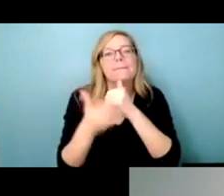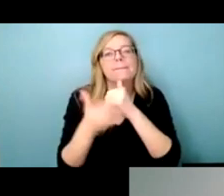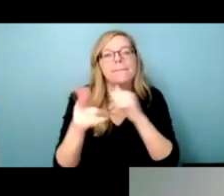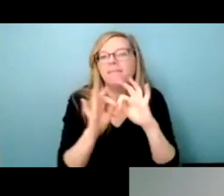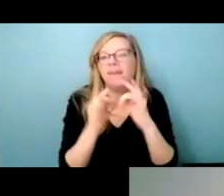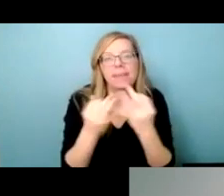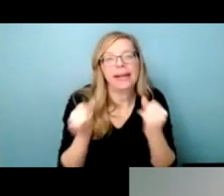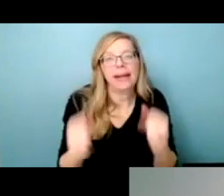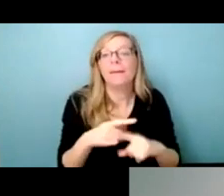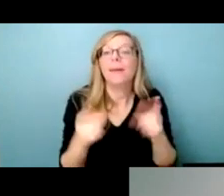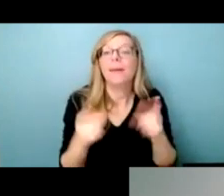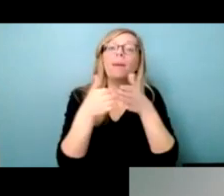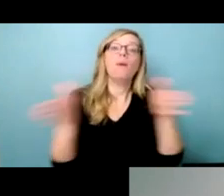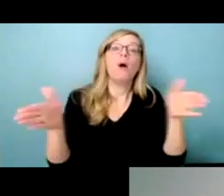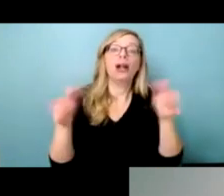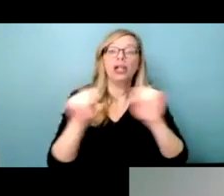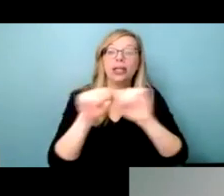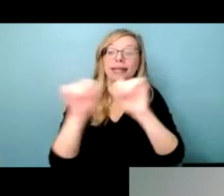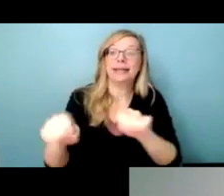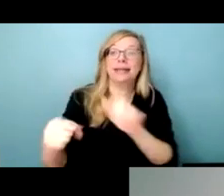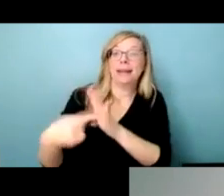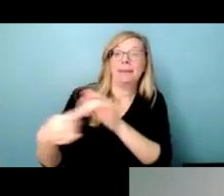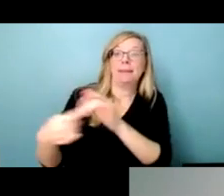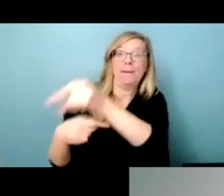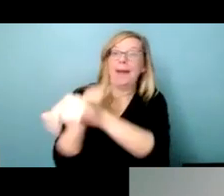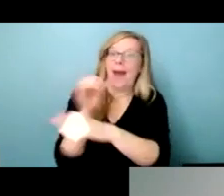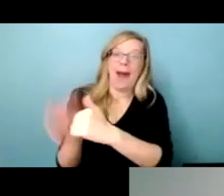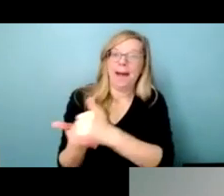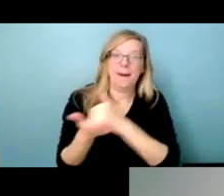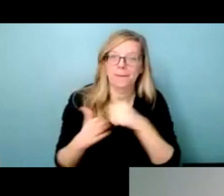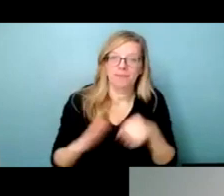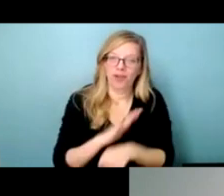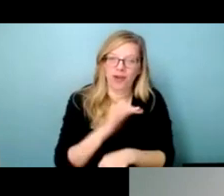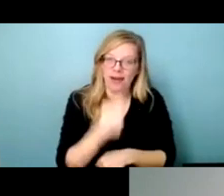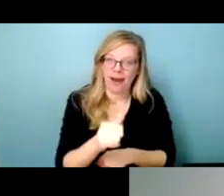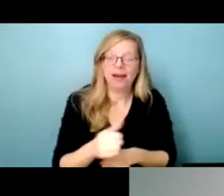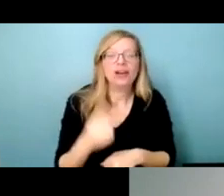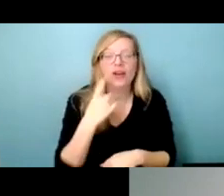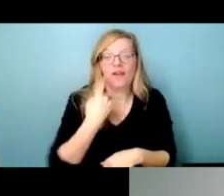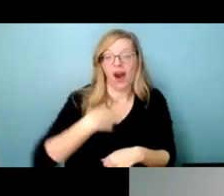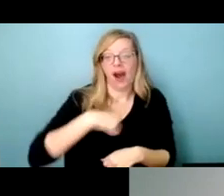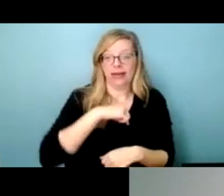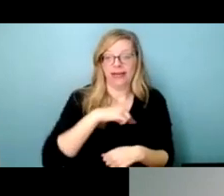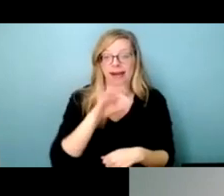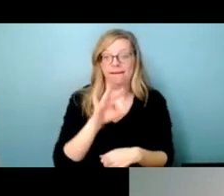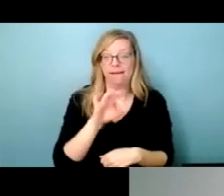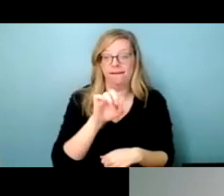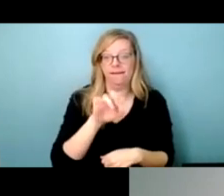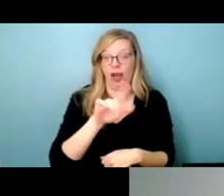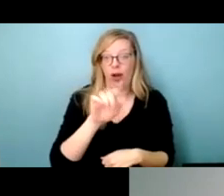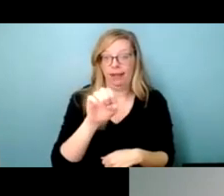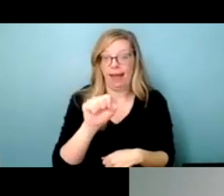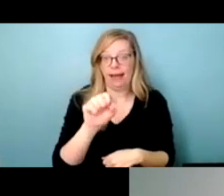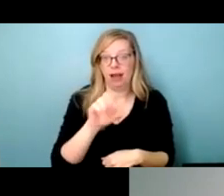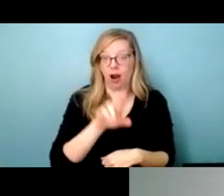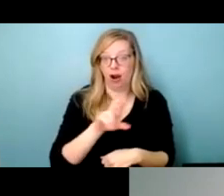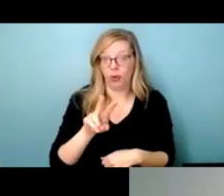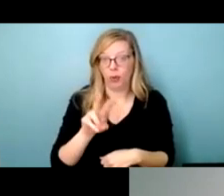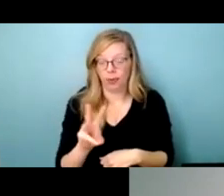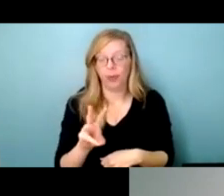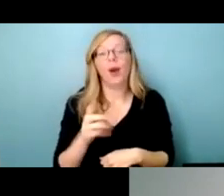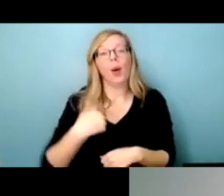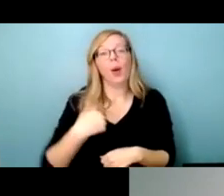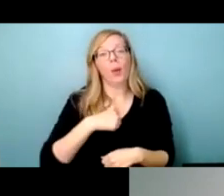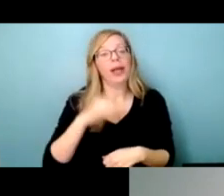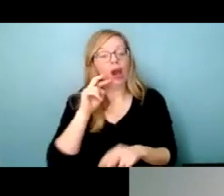the broader systems don't always help that. So for us at Fearless R2W, we look at our funders as